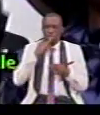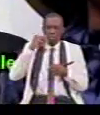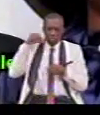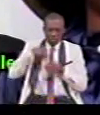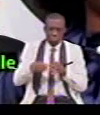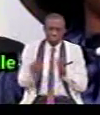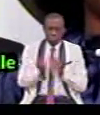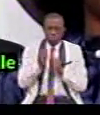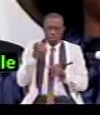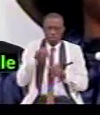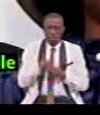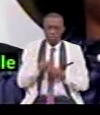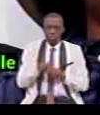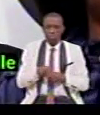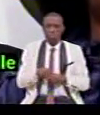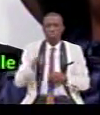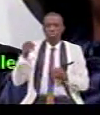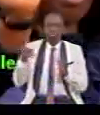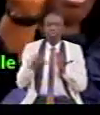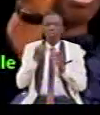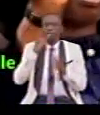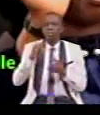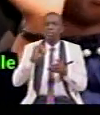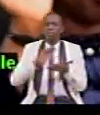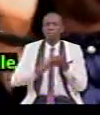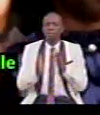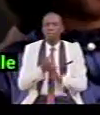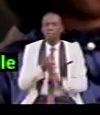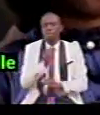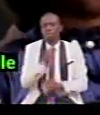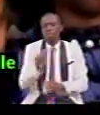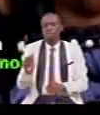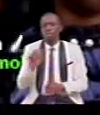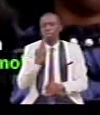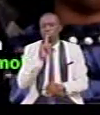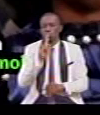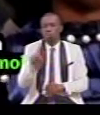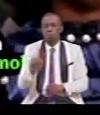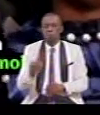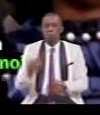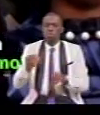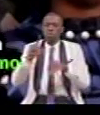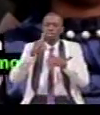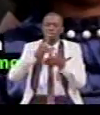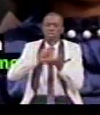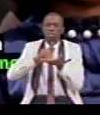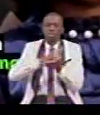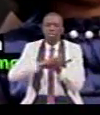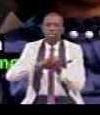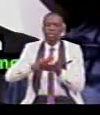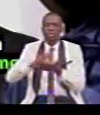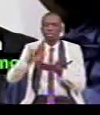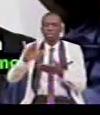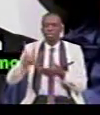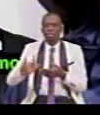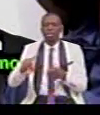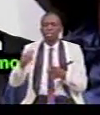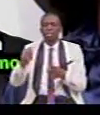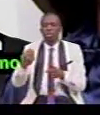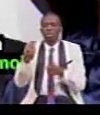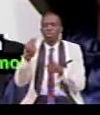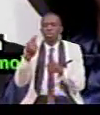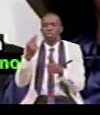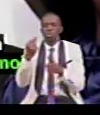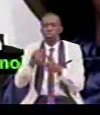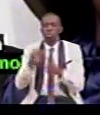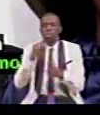within. It's become a fact supernaturally, and the word is working mightily